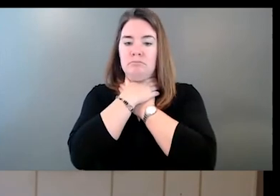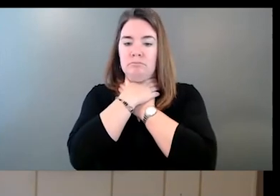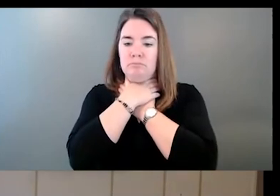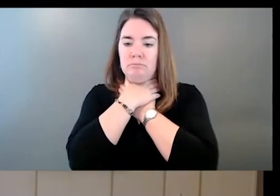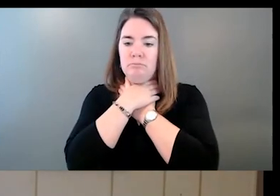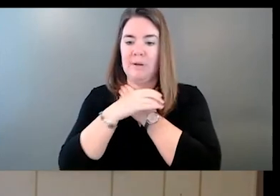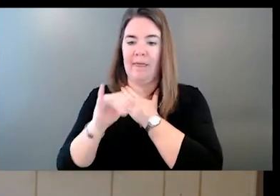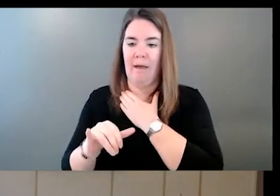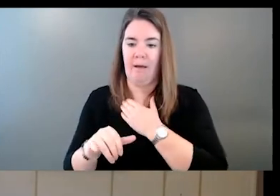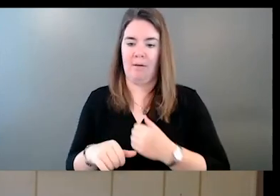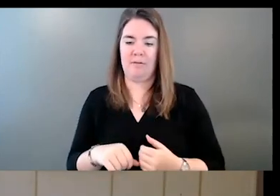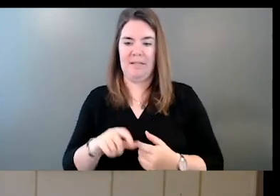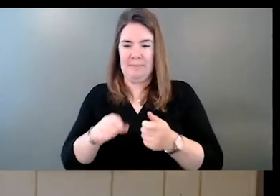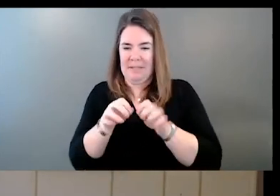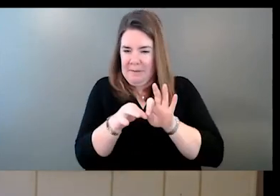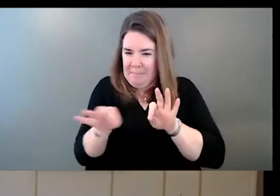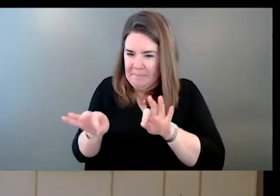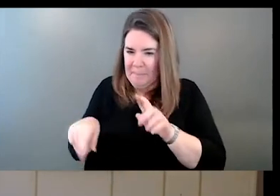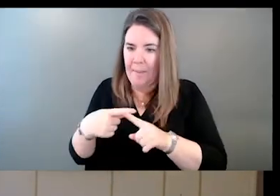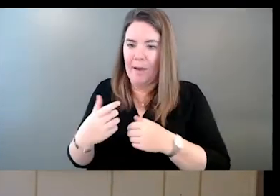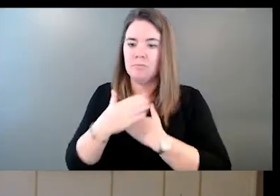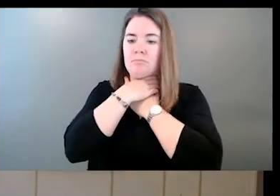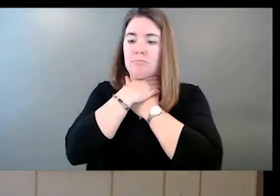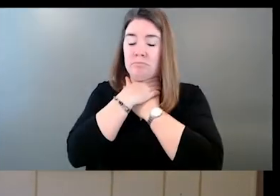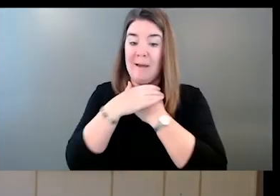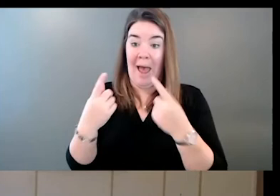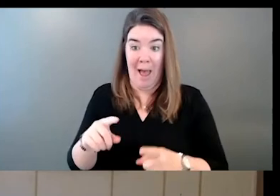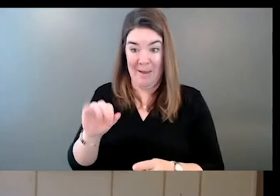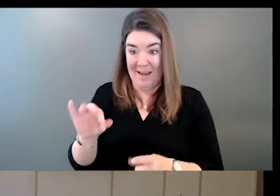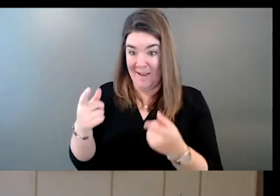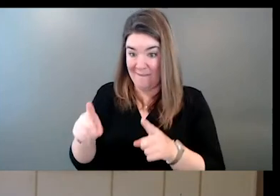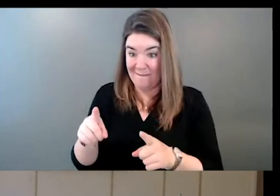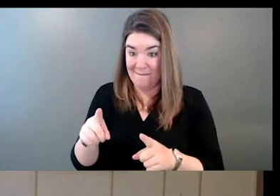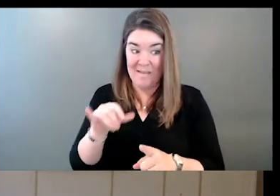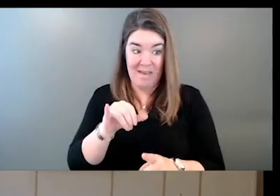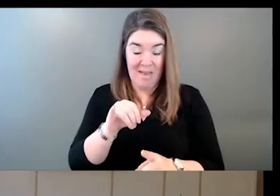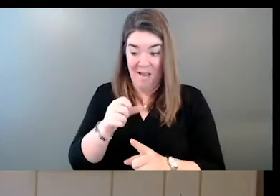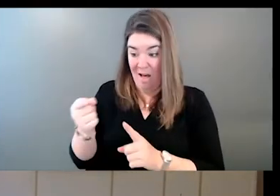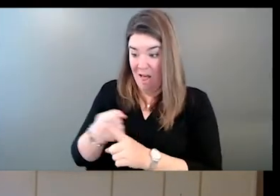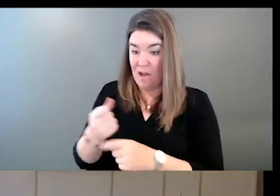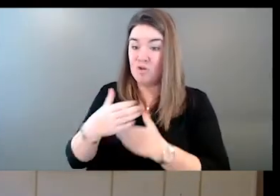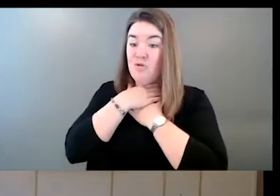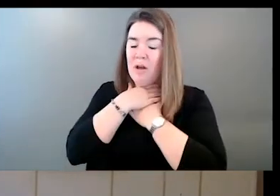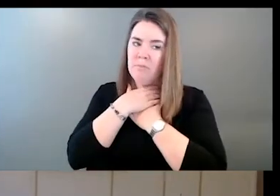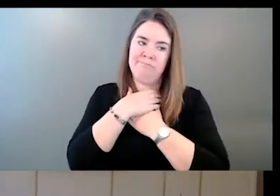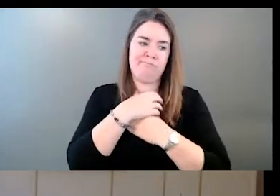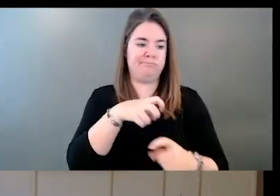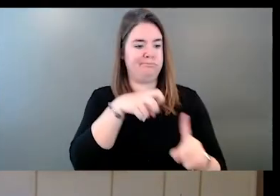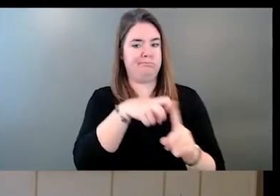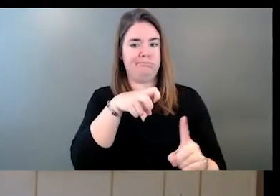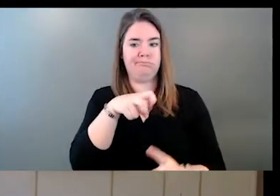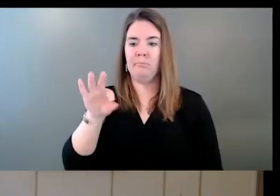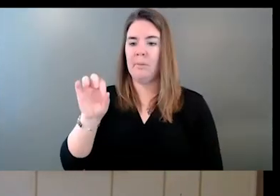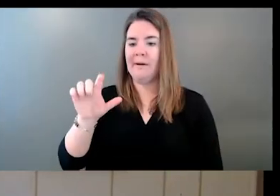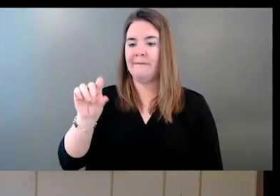throat. It makes strangulation a felony rather than the current misdemeanor. This is critical and important legislation